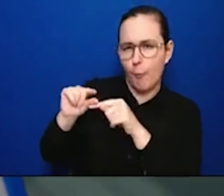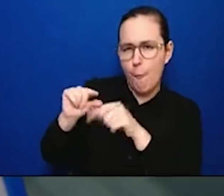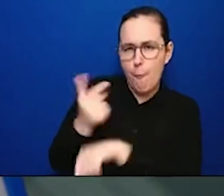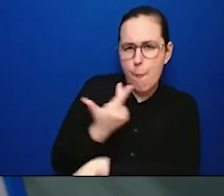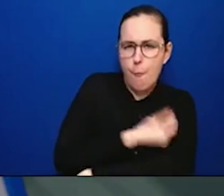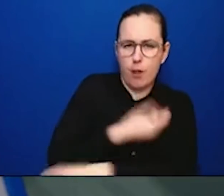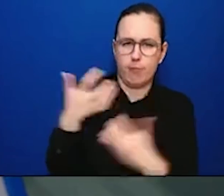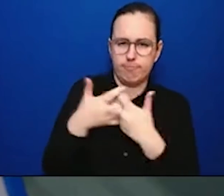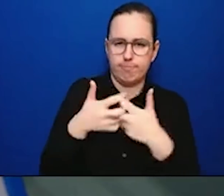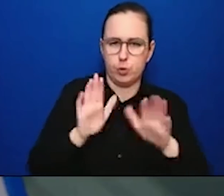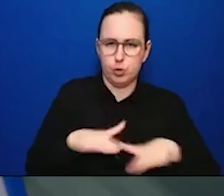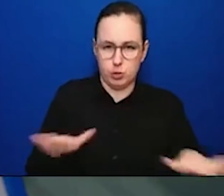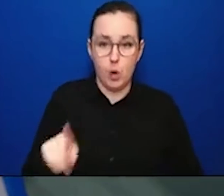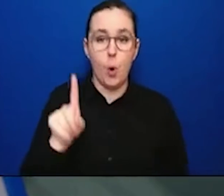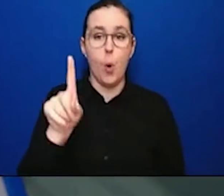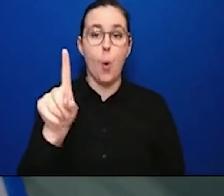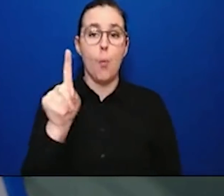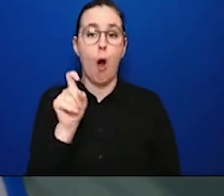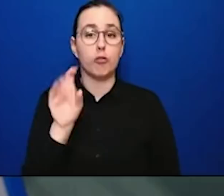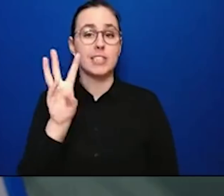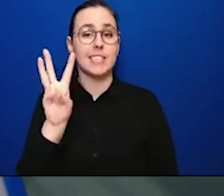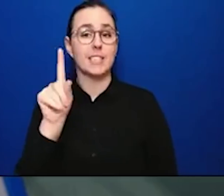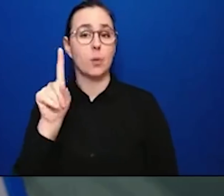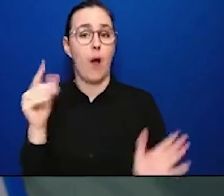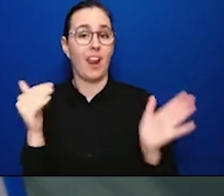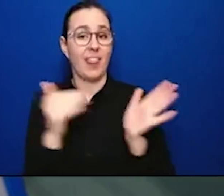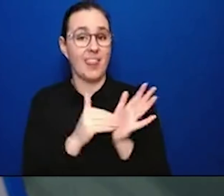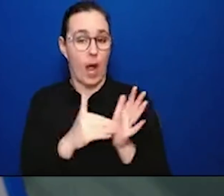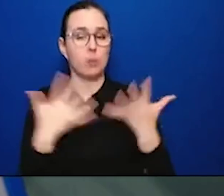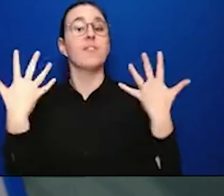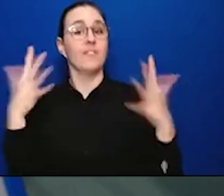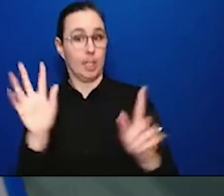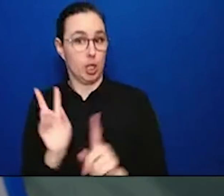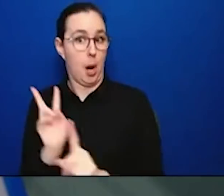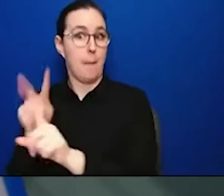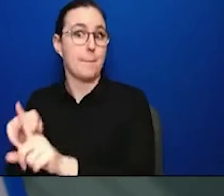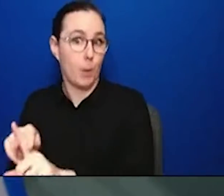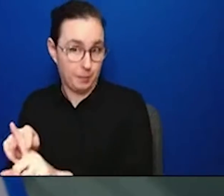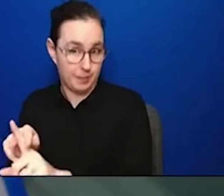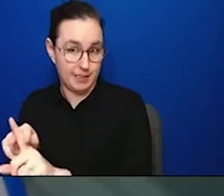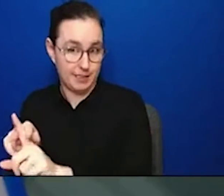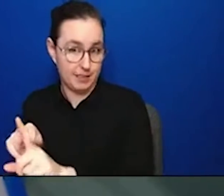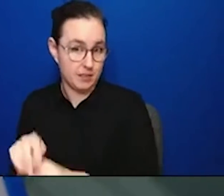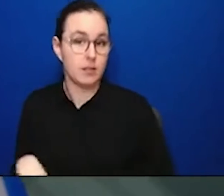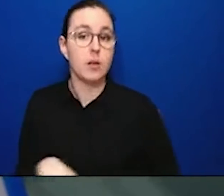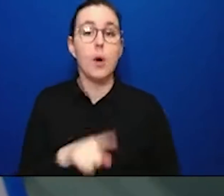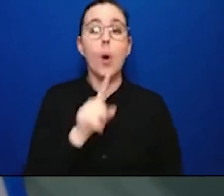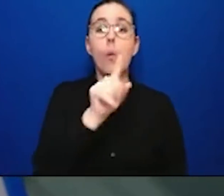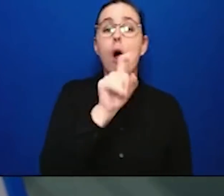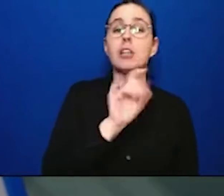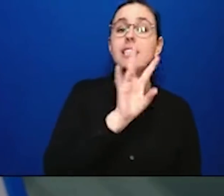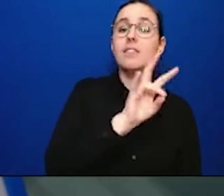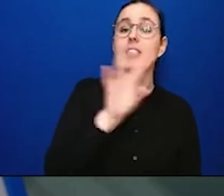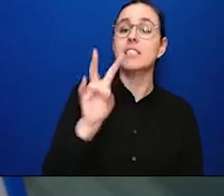161,252 have booked an appointment, and 177,000, or now over 50%,